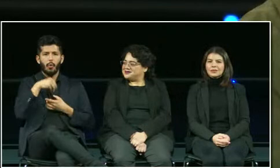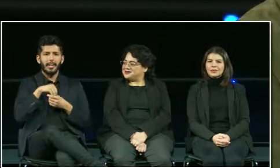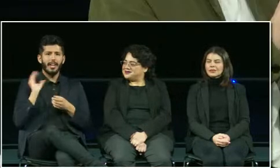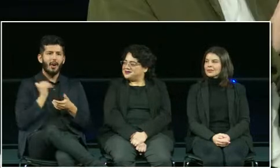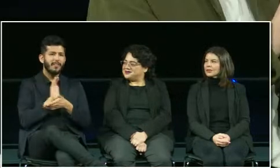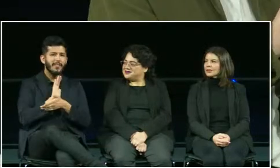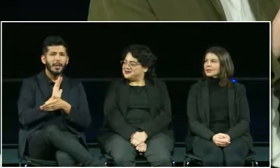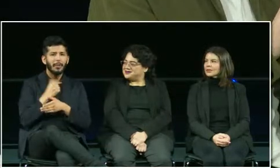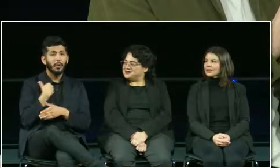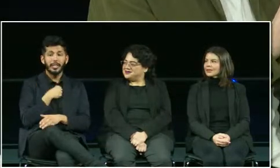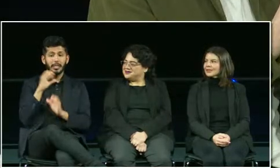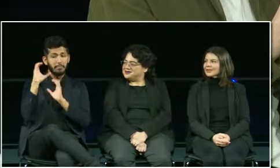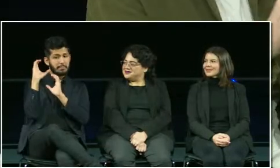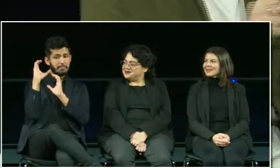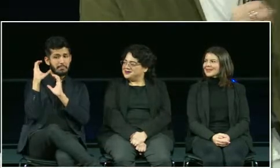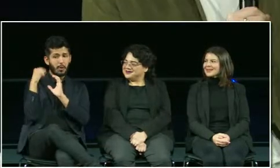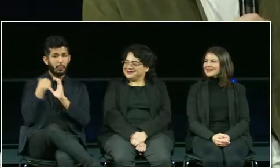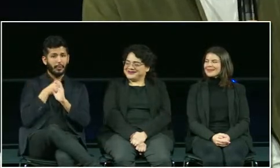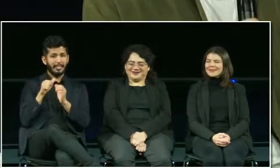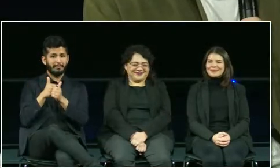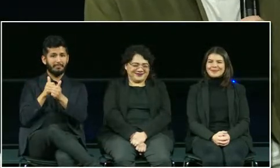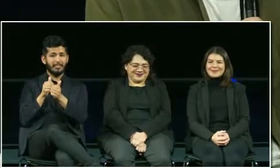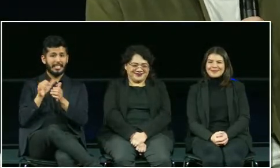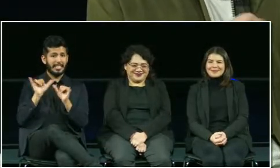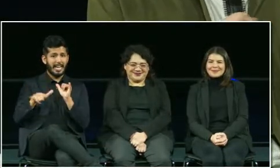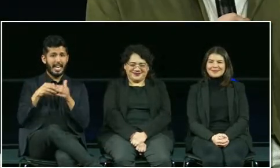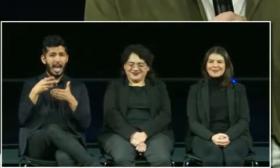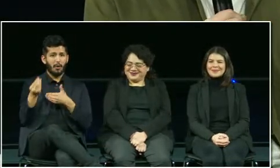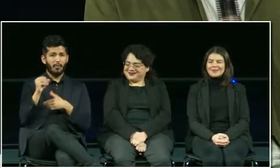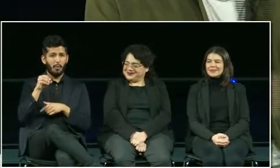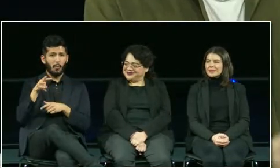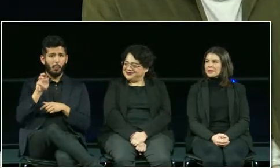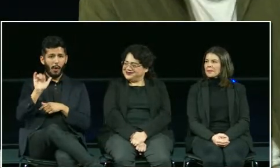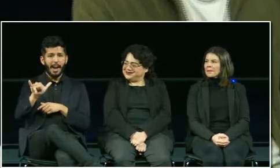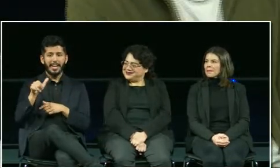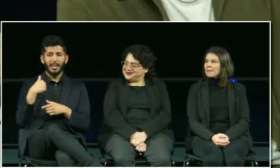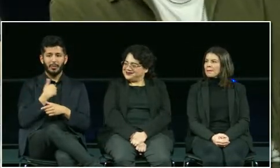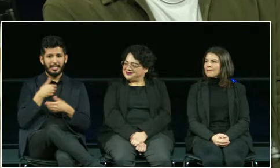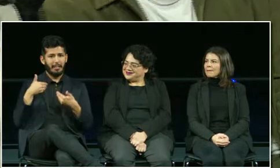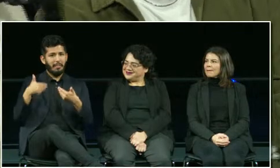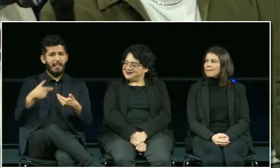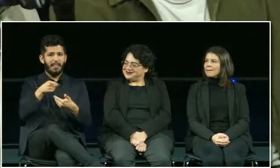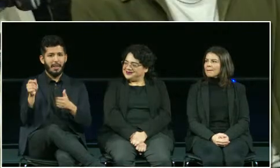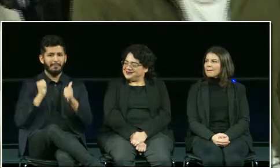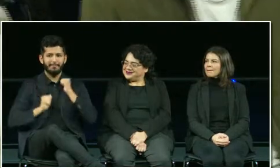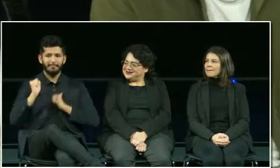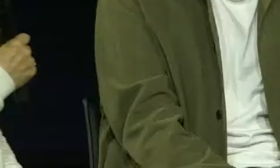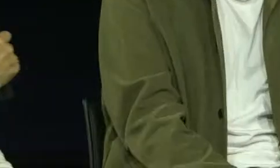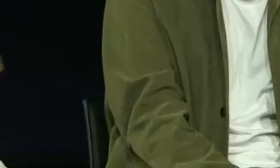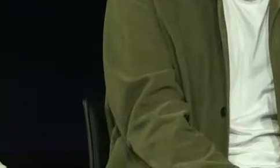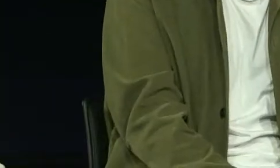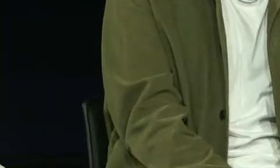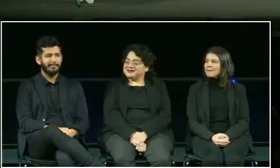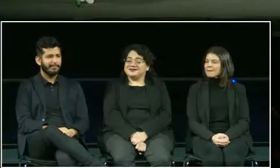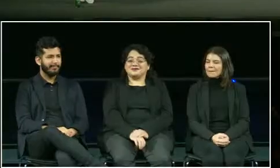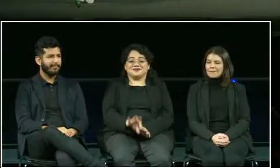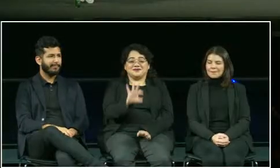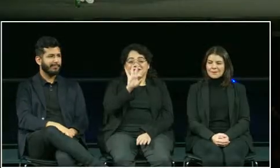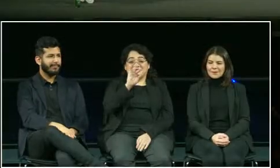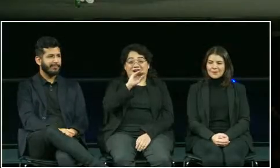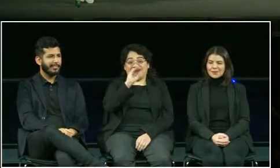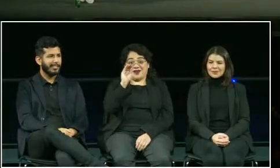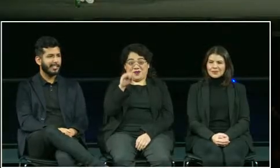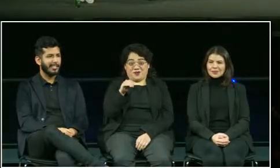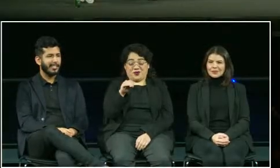and we just stayed out of the way quite a lot because we really struck gold by finding them. Well, they do say 90% of the success of any